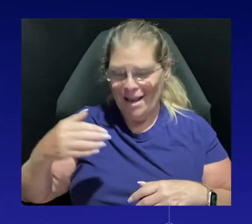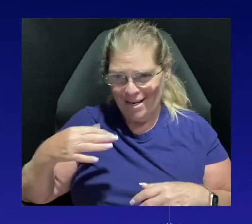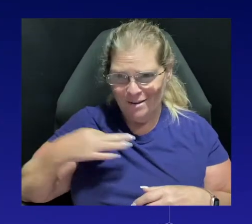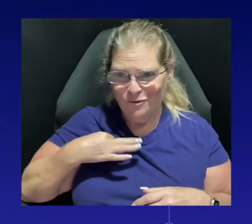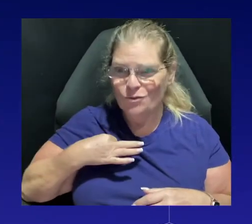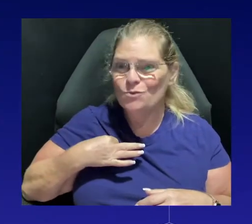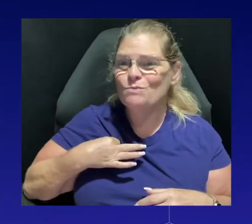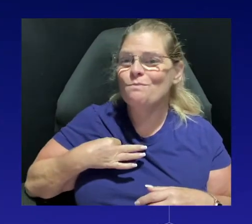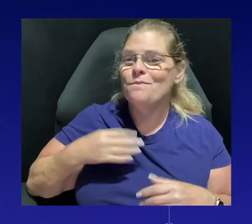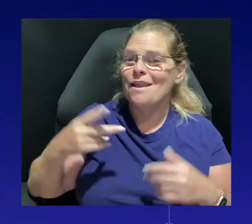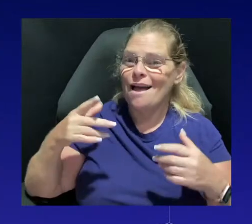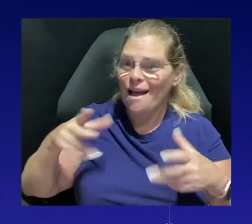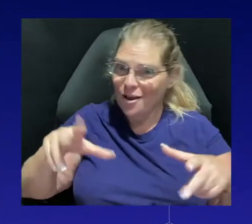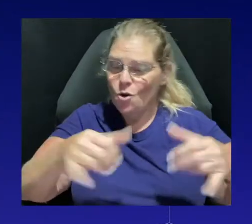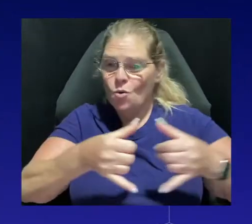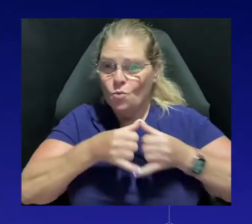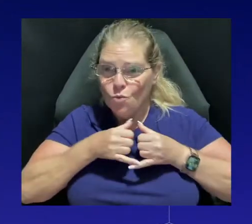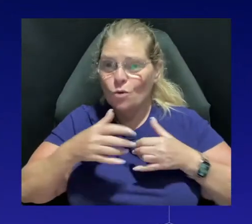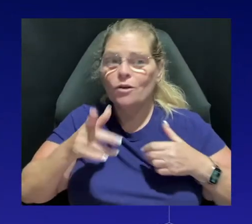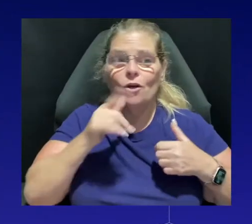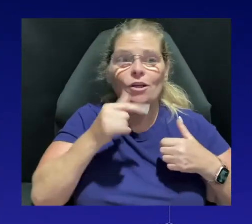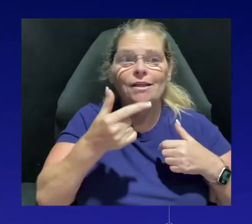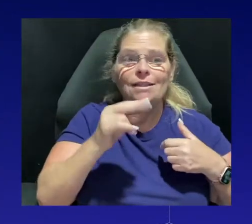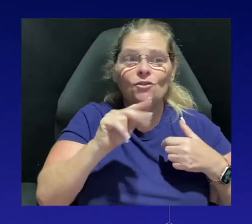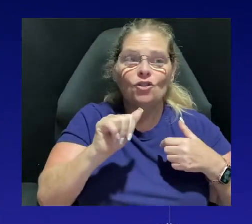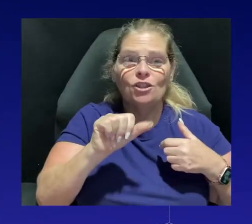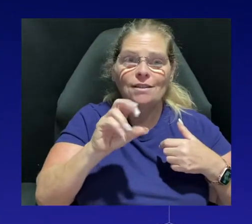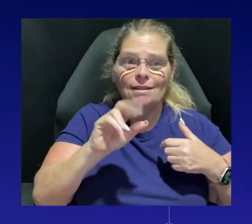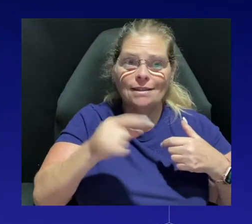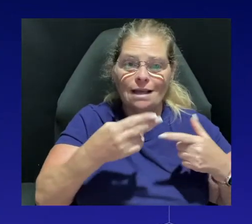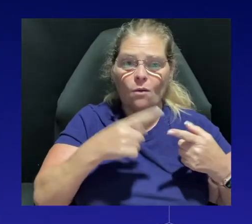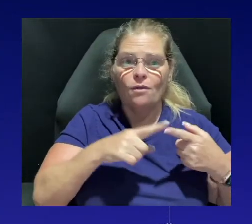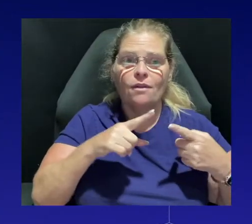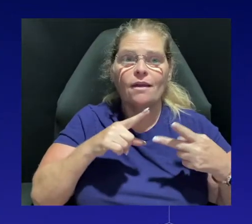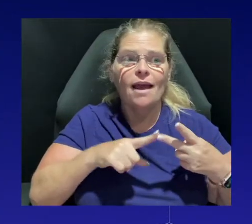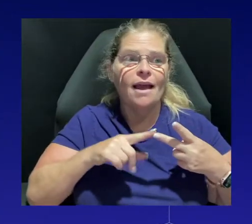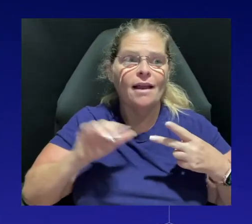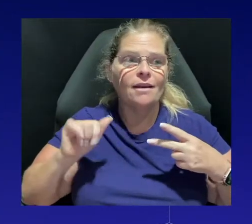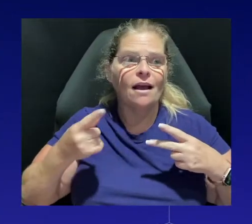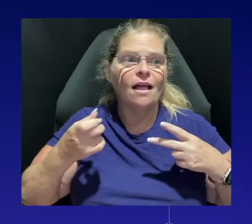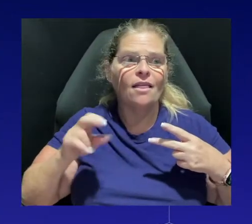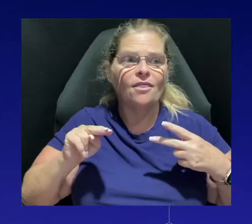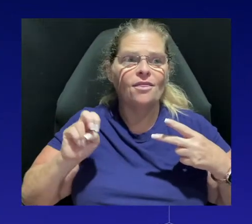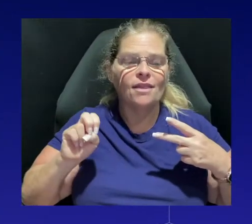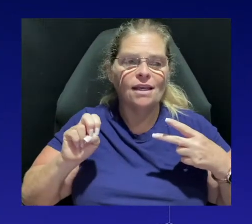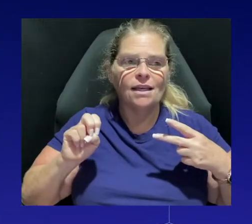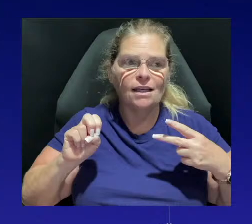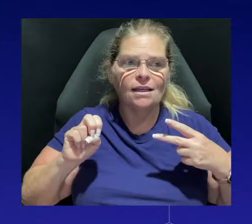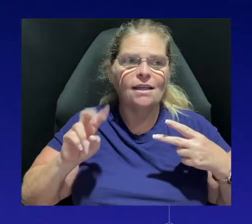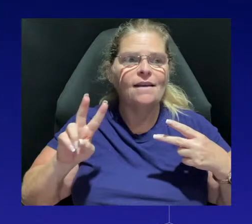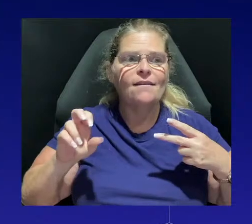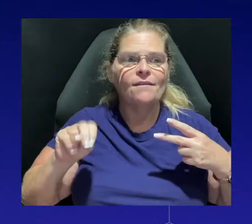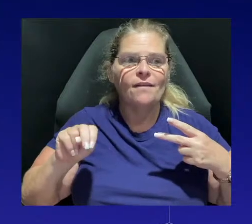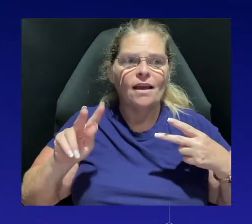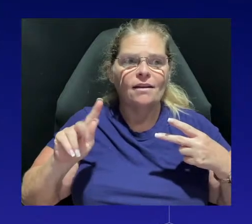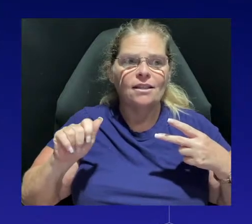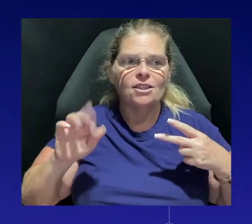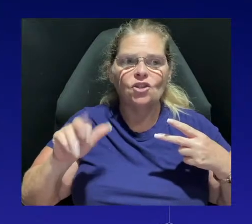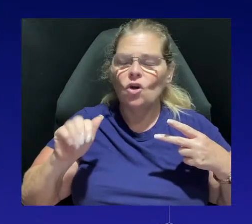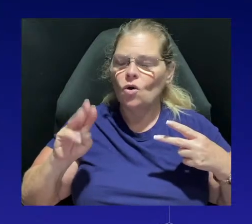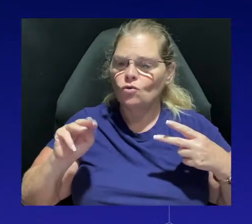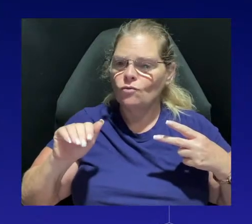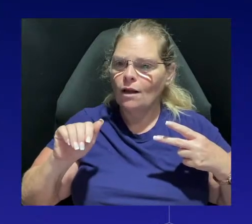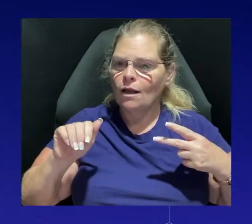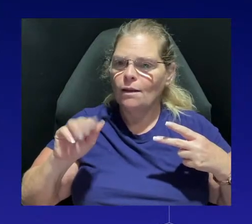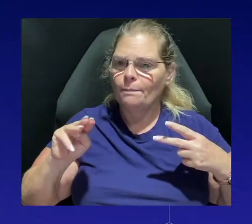this award, Gina South and Athene Venkataramani. They propose a multi-level